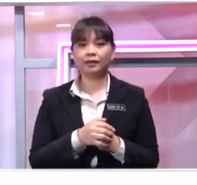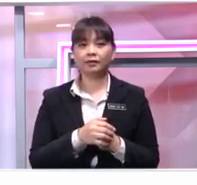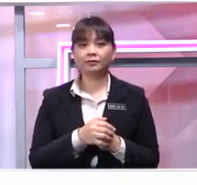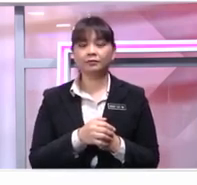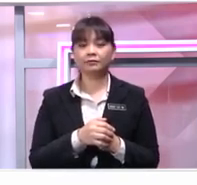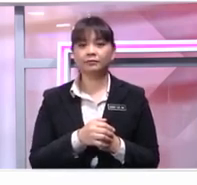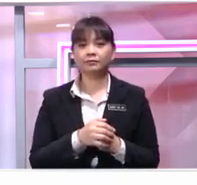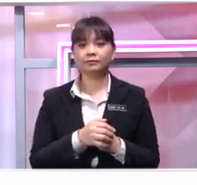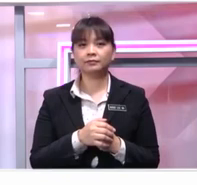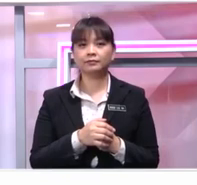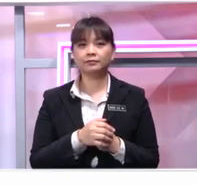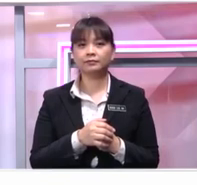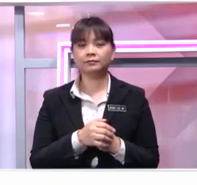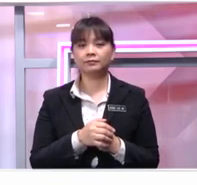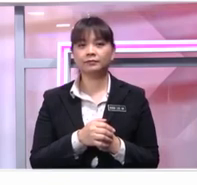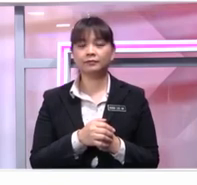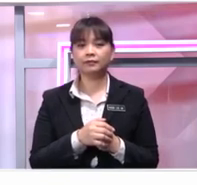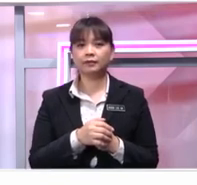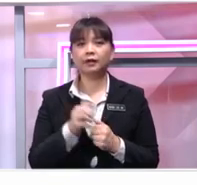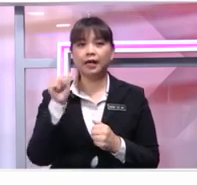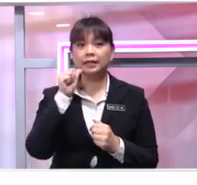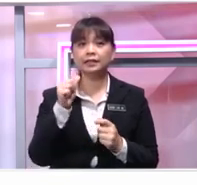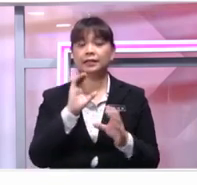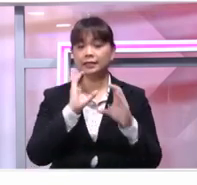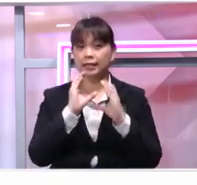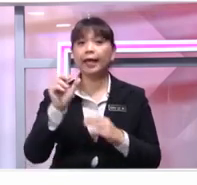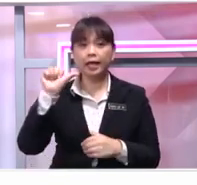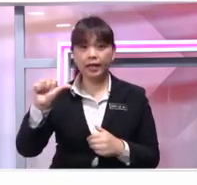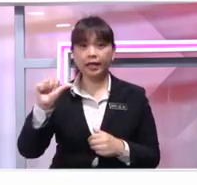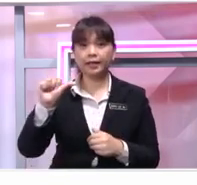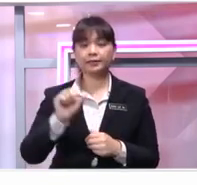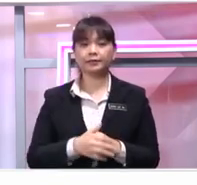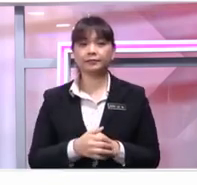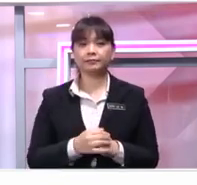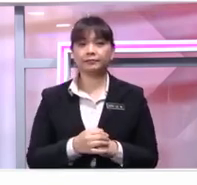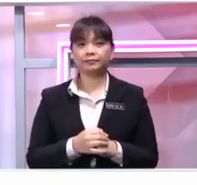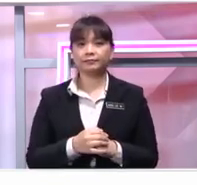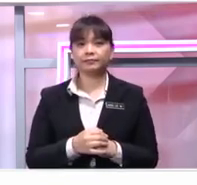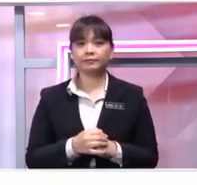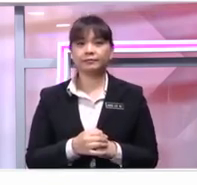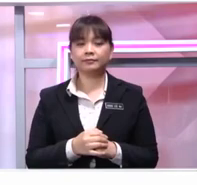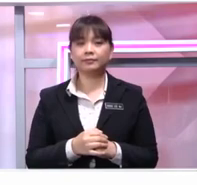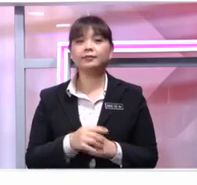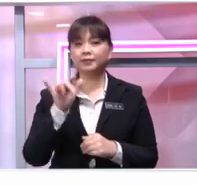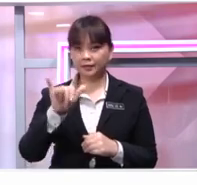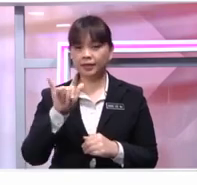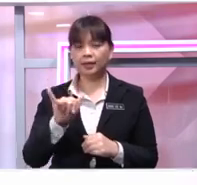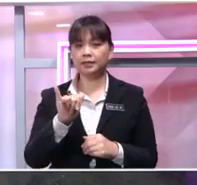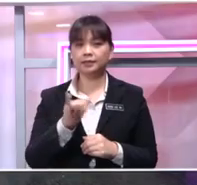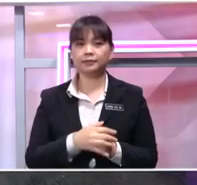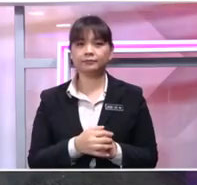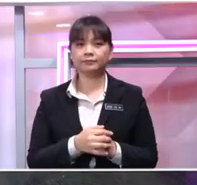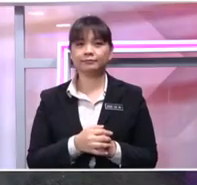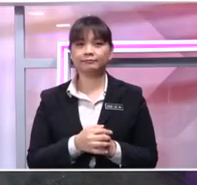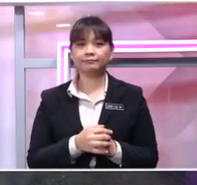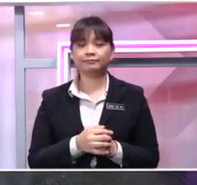I feel my answer is A. Yes. Okay. Alicia, right. Alicia find an old